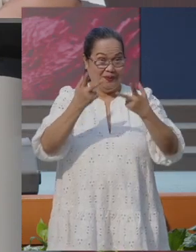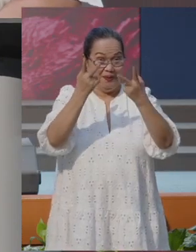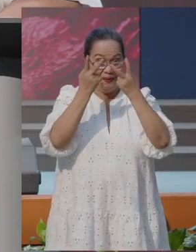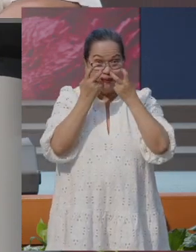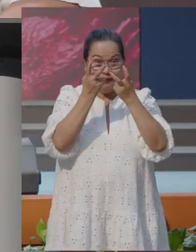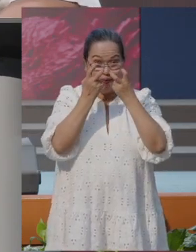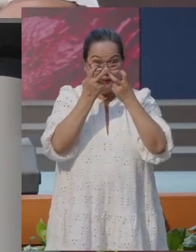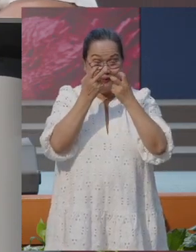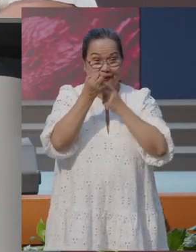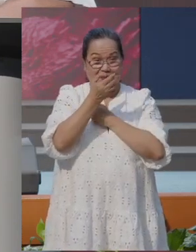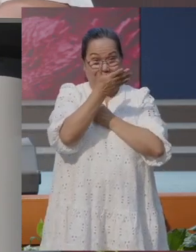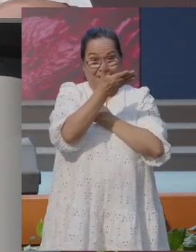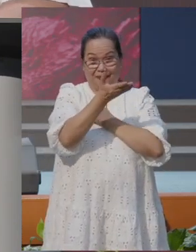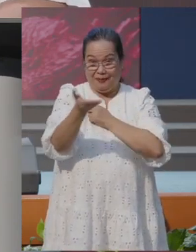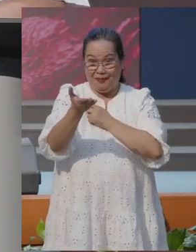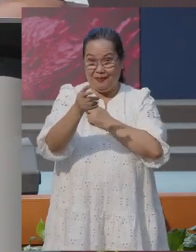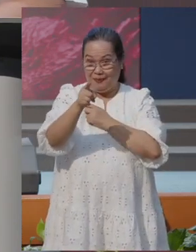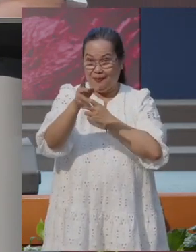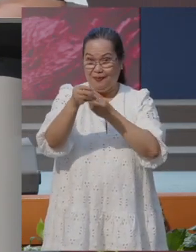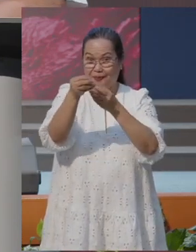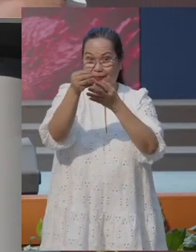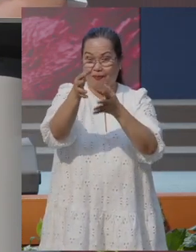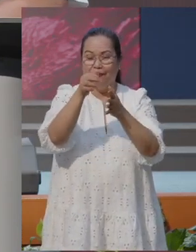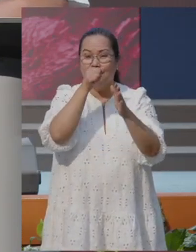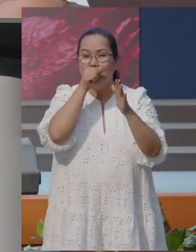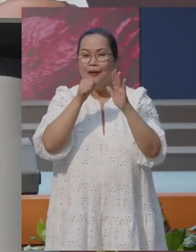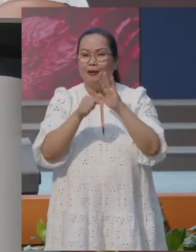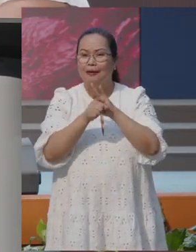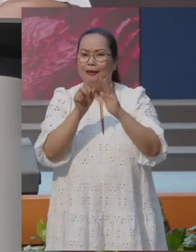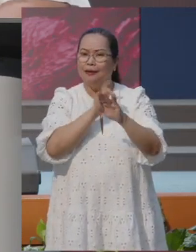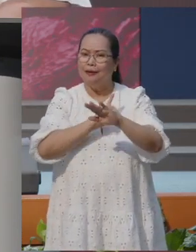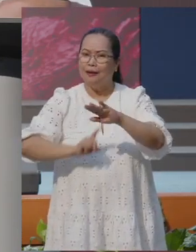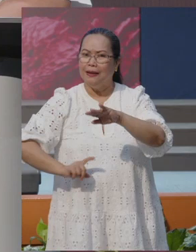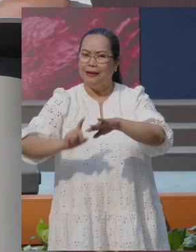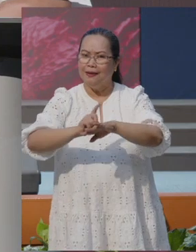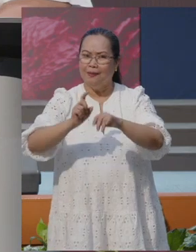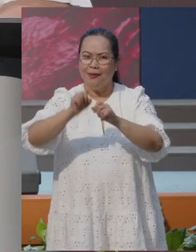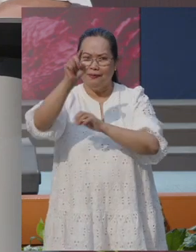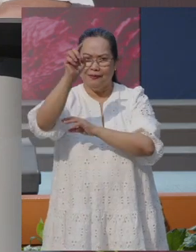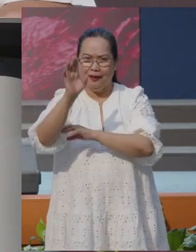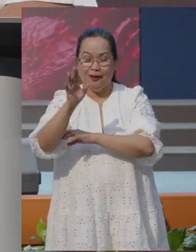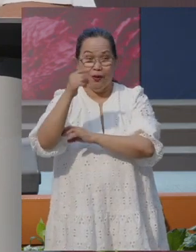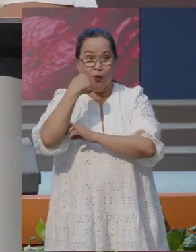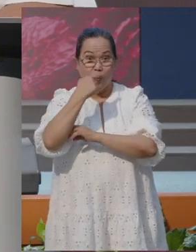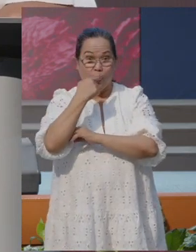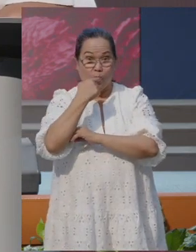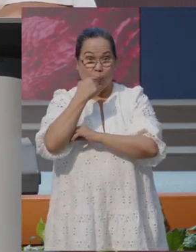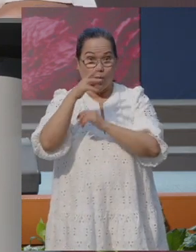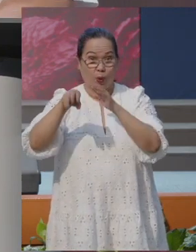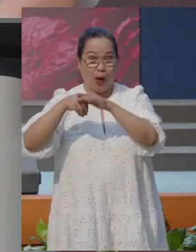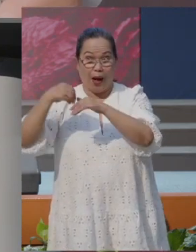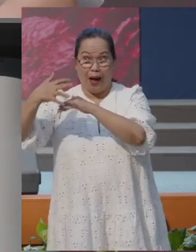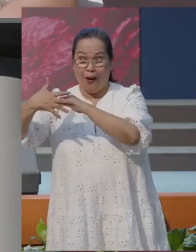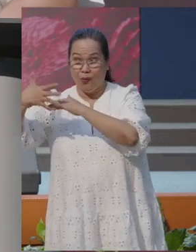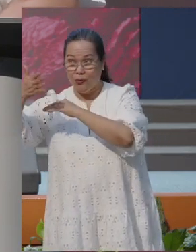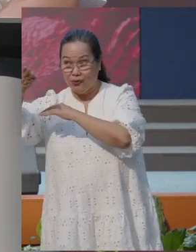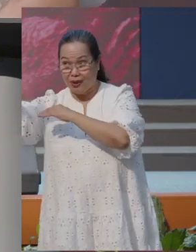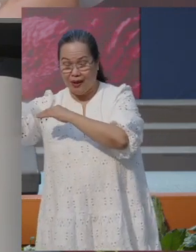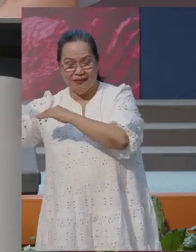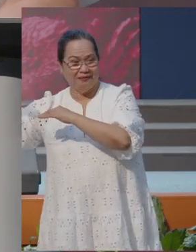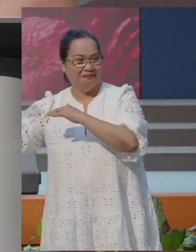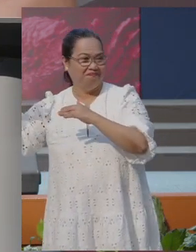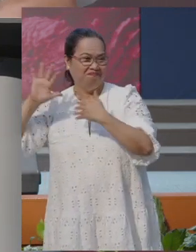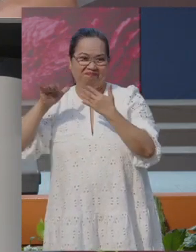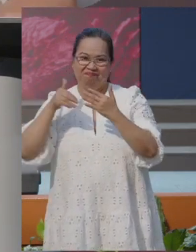To them has been given the secret of the kingdom of God, but for those outside, everything